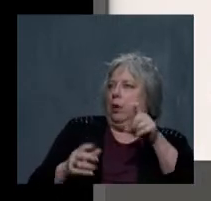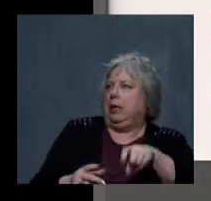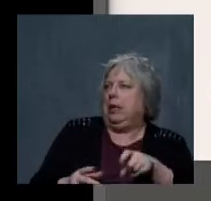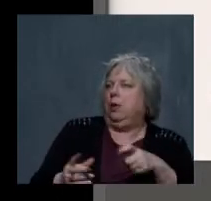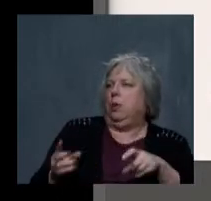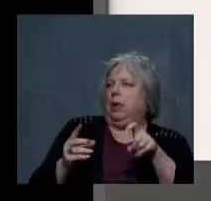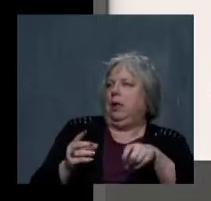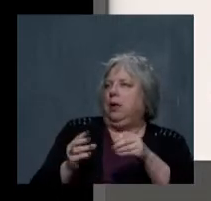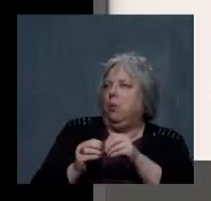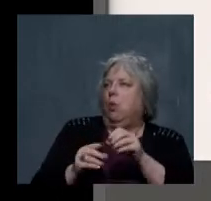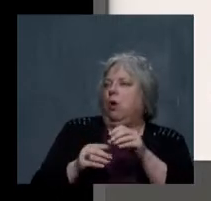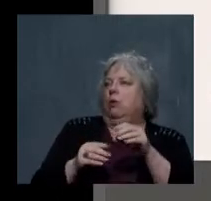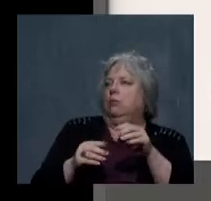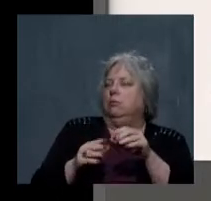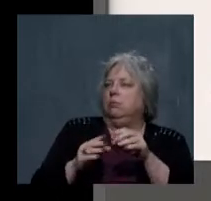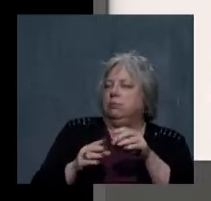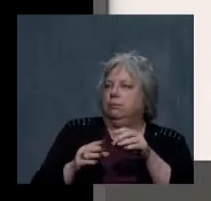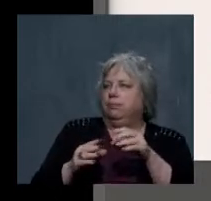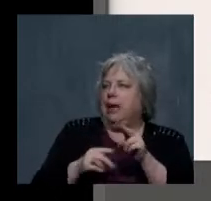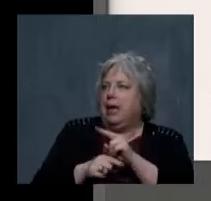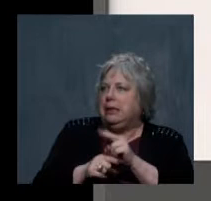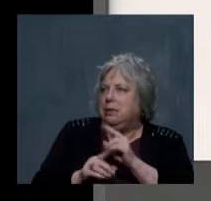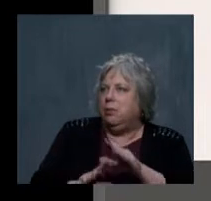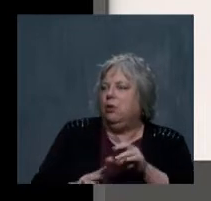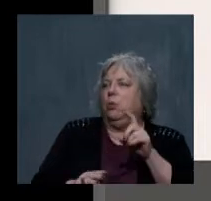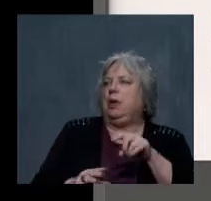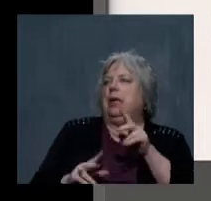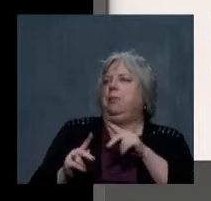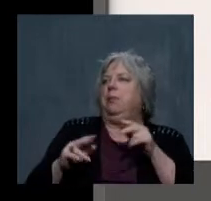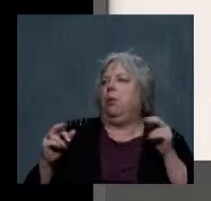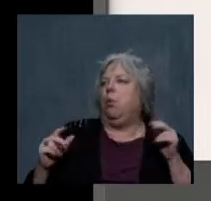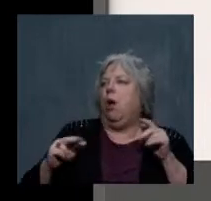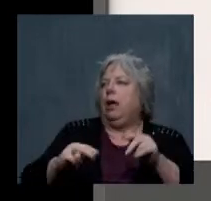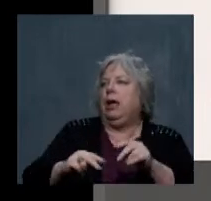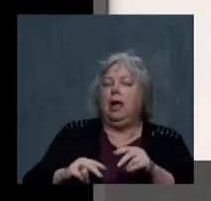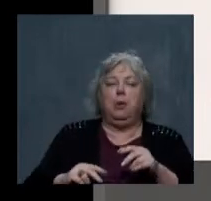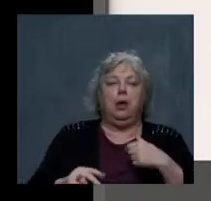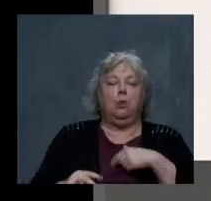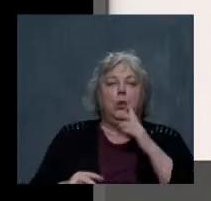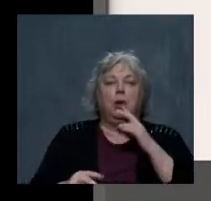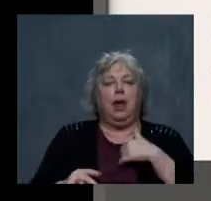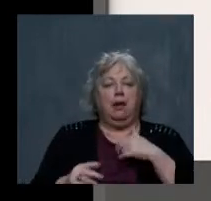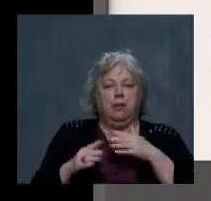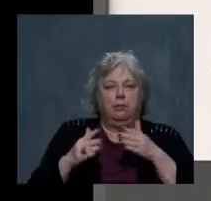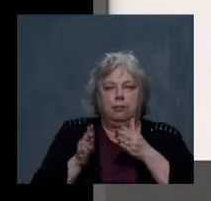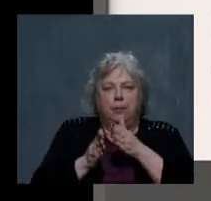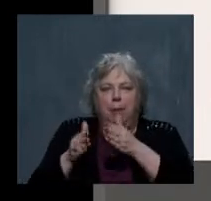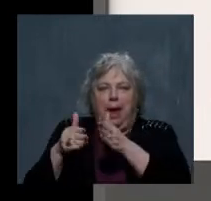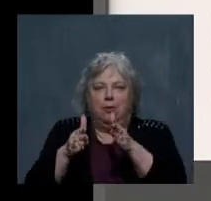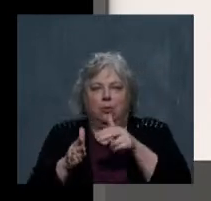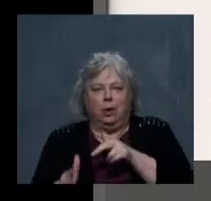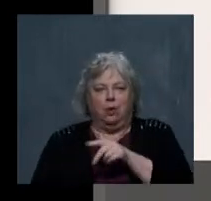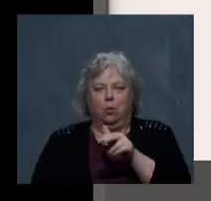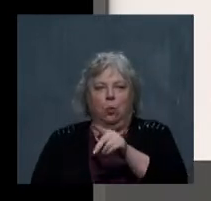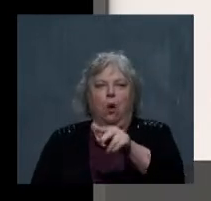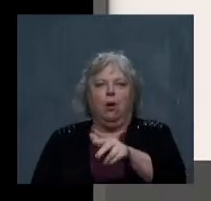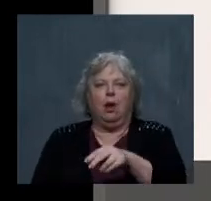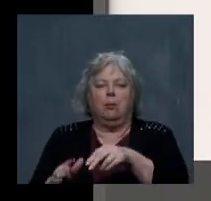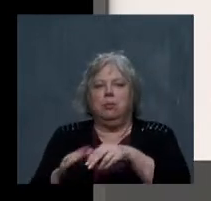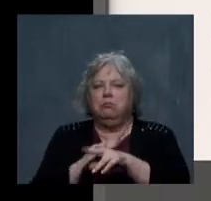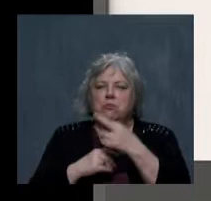traffic. You know, retail's not that good. We need to have people walking up. And we're going to have a passageway there they can walk up.